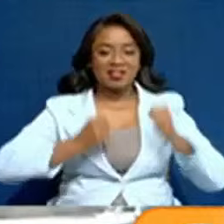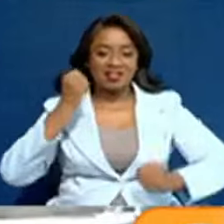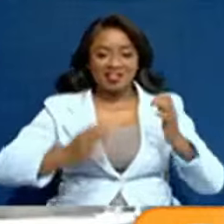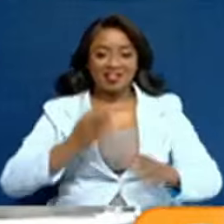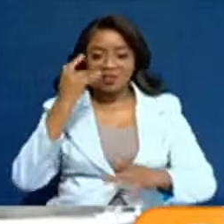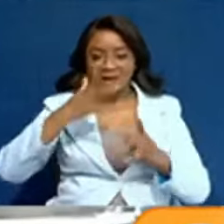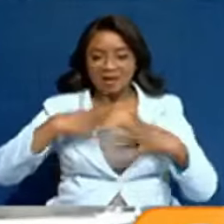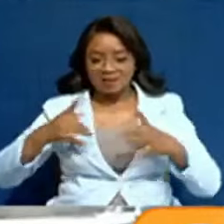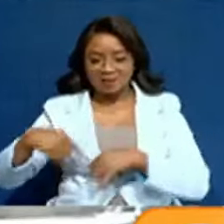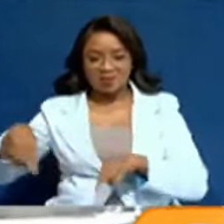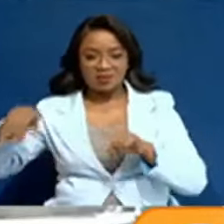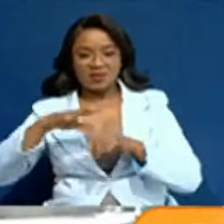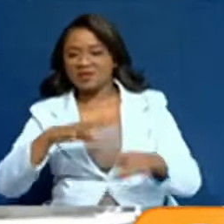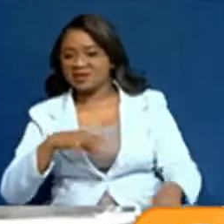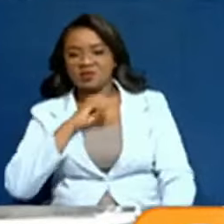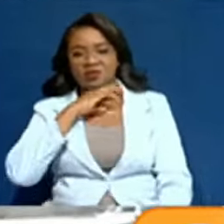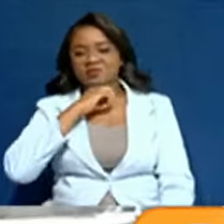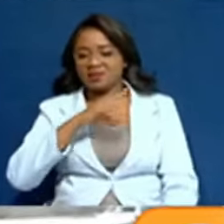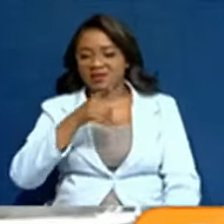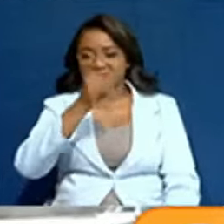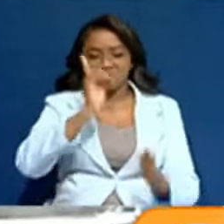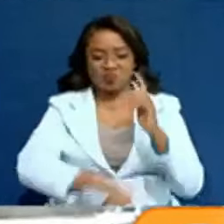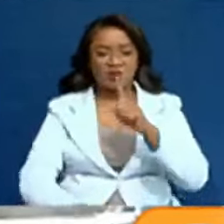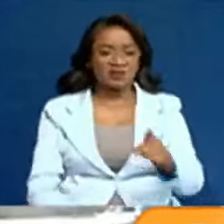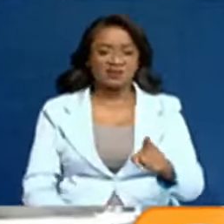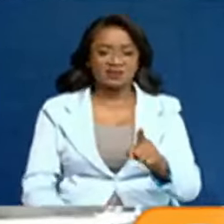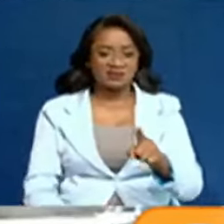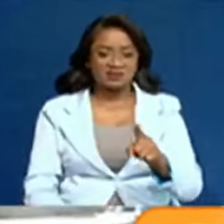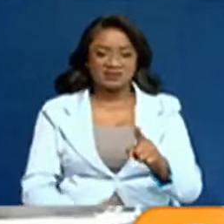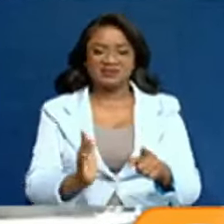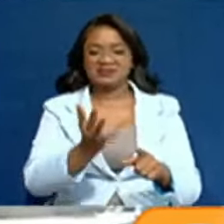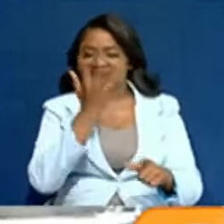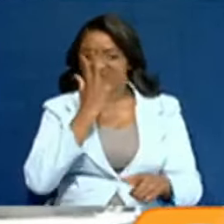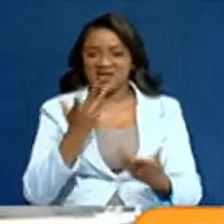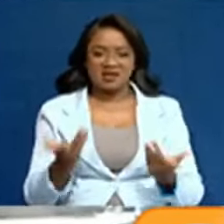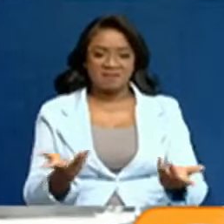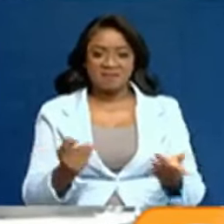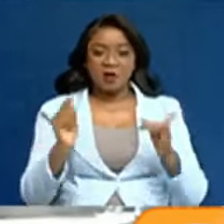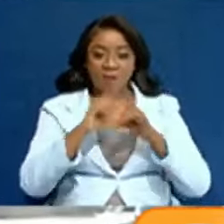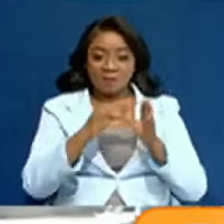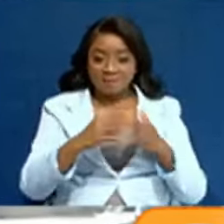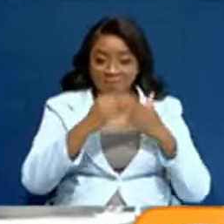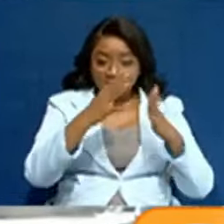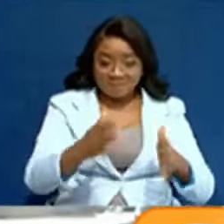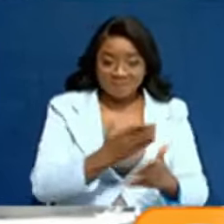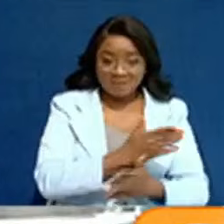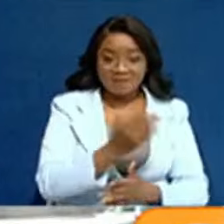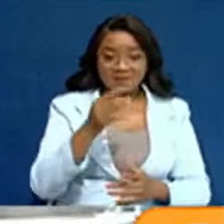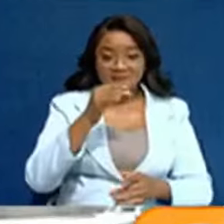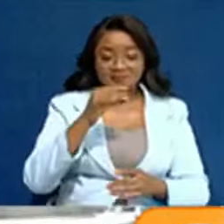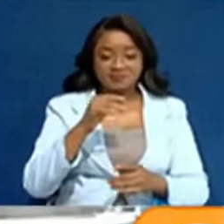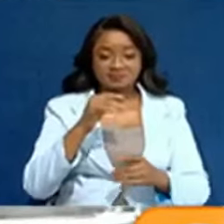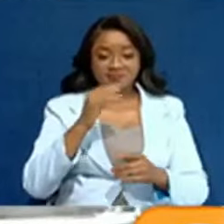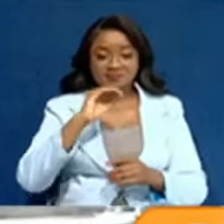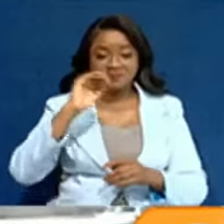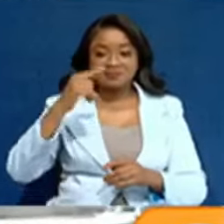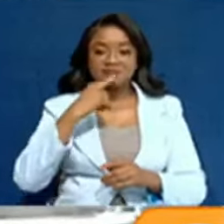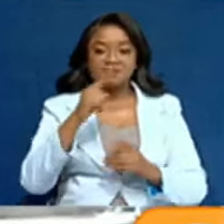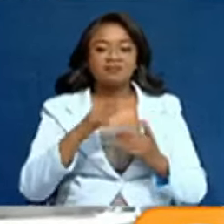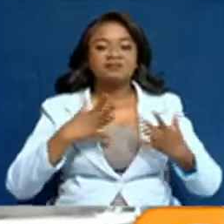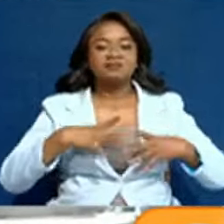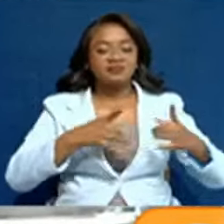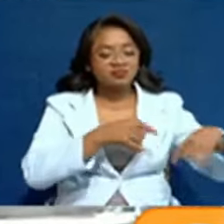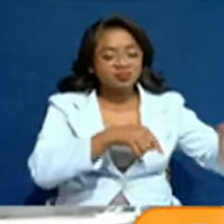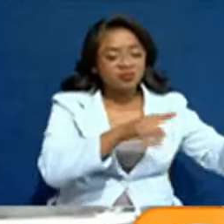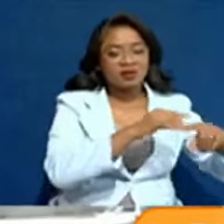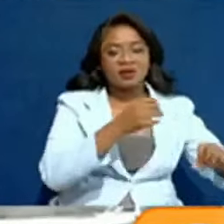who ridiculed the structures as embarrassing, while the leadership of the city says that the statues were donated by stakeholders